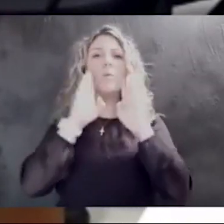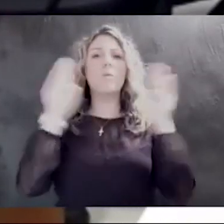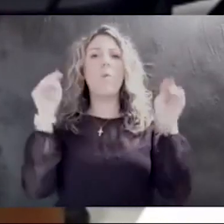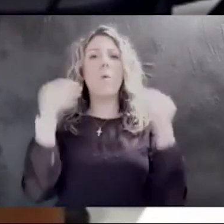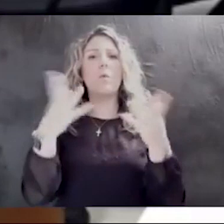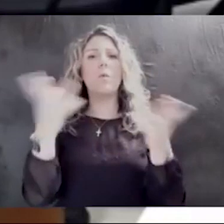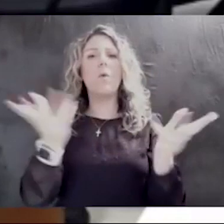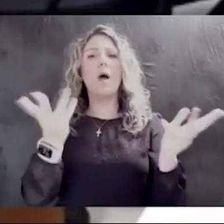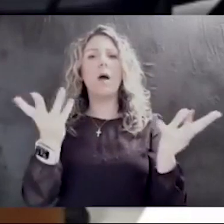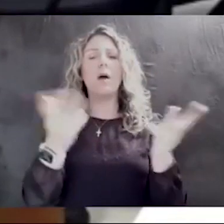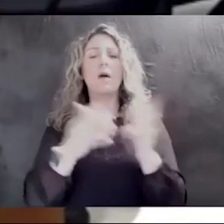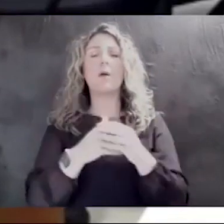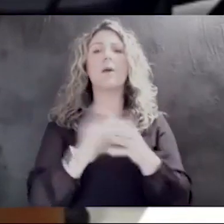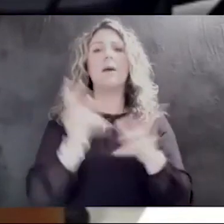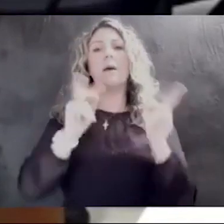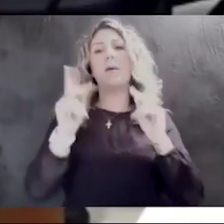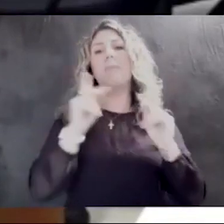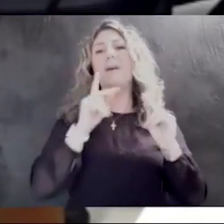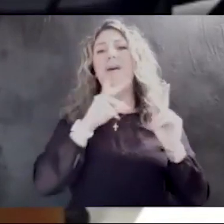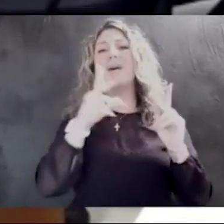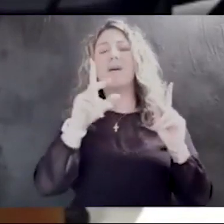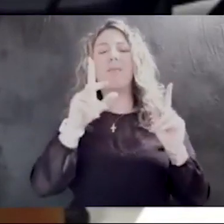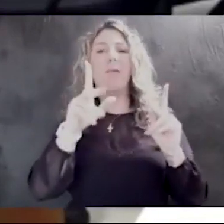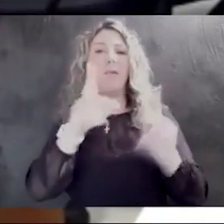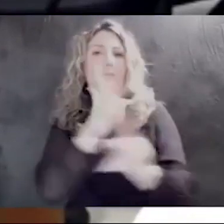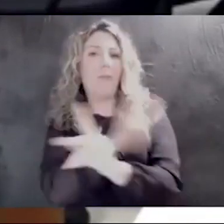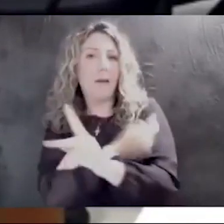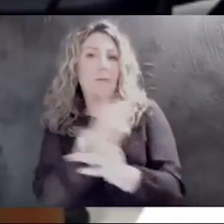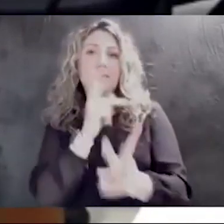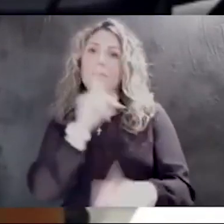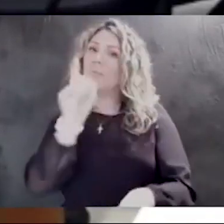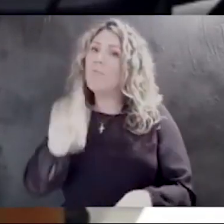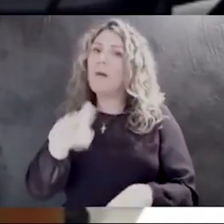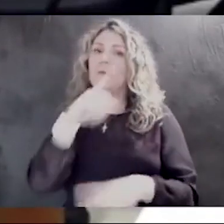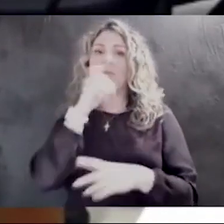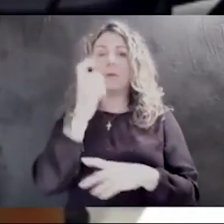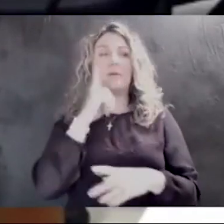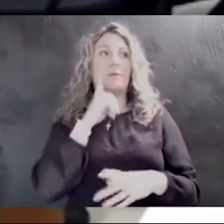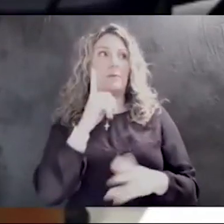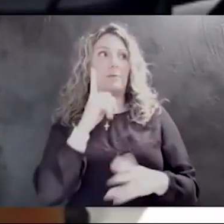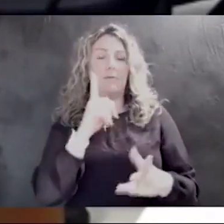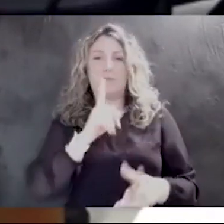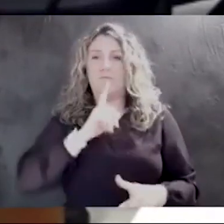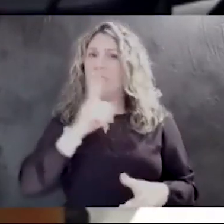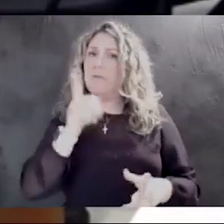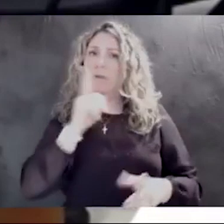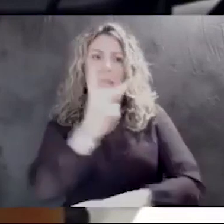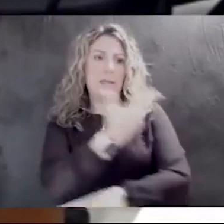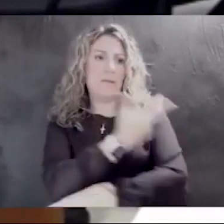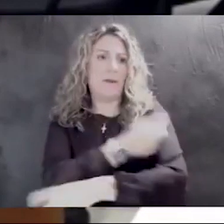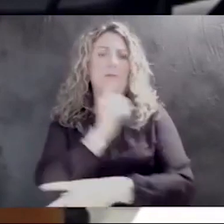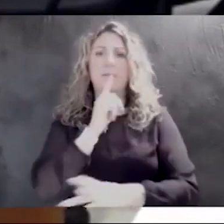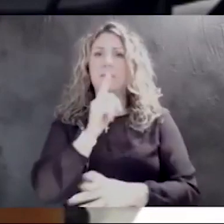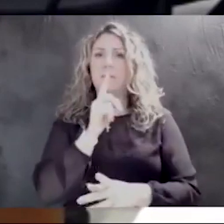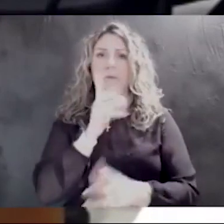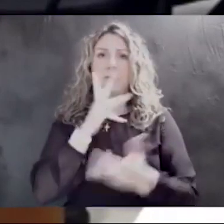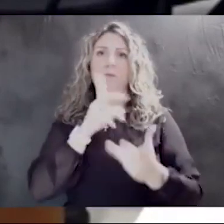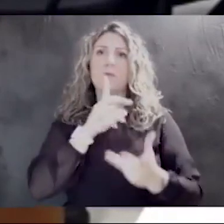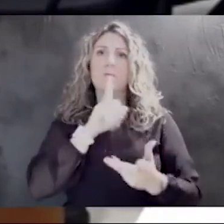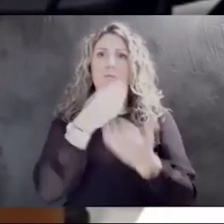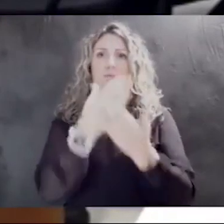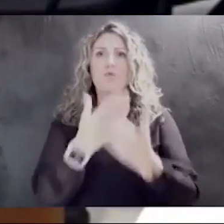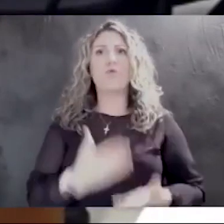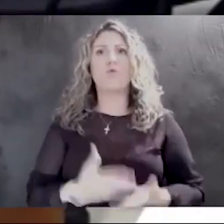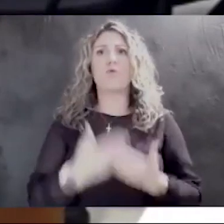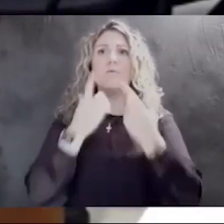be on getting folks vaccinated, because there's no question that these vaccines are just incredibly effective and really